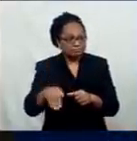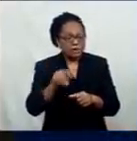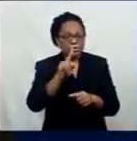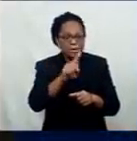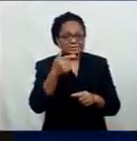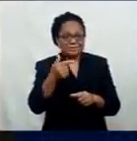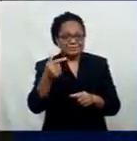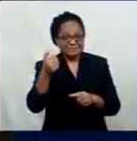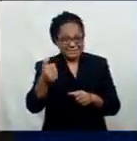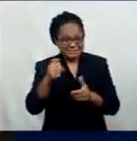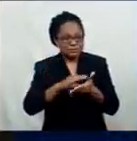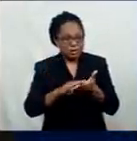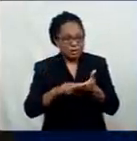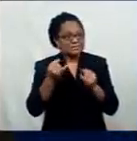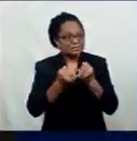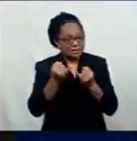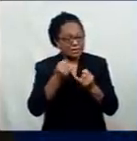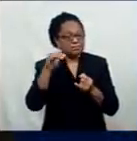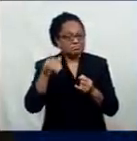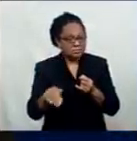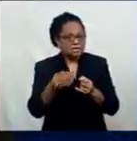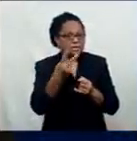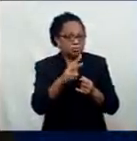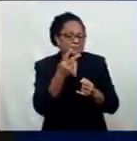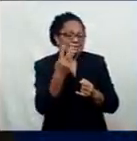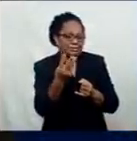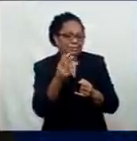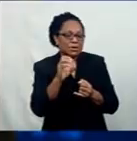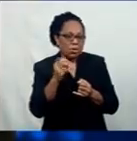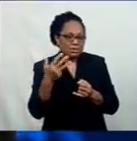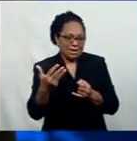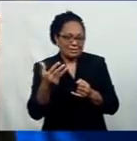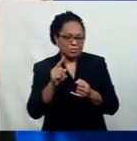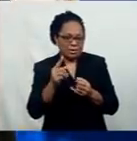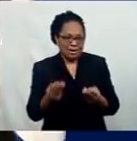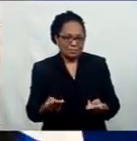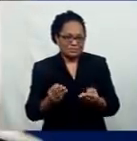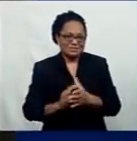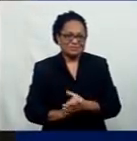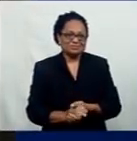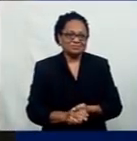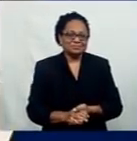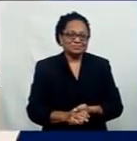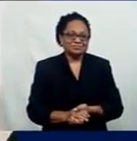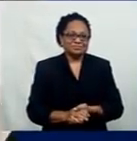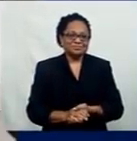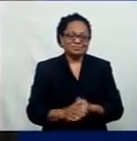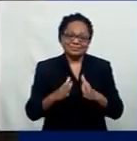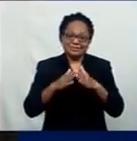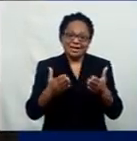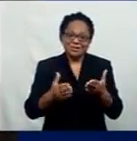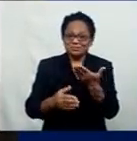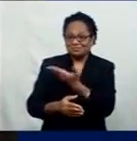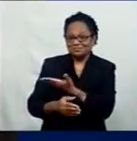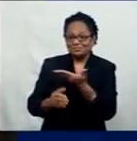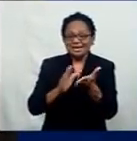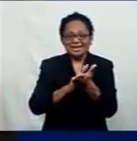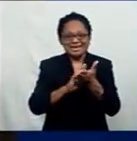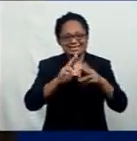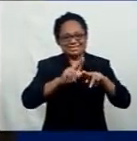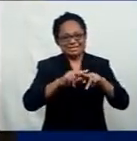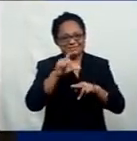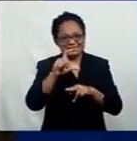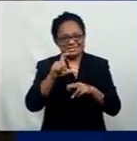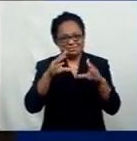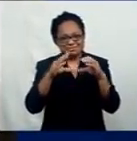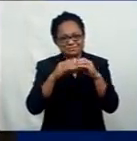$1,776 per ounce, and silver closed down at $23.09 per ounce. And we now join Sharon from HFC Bank to give us the